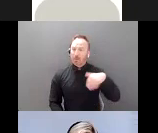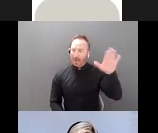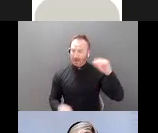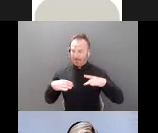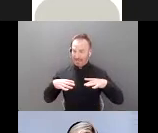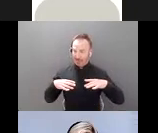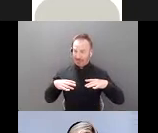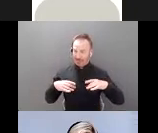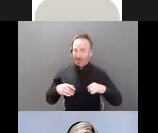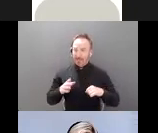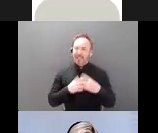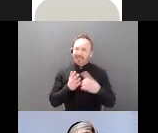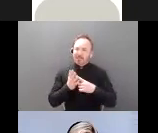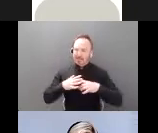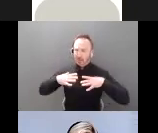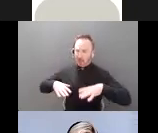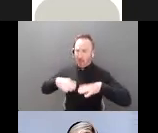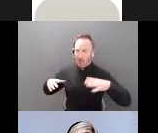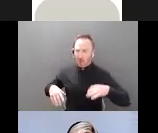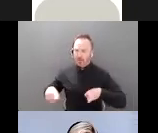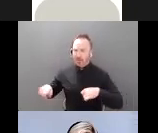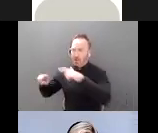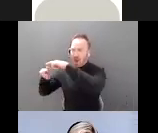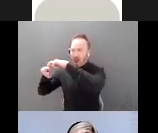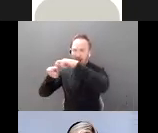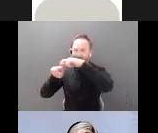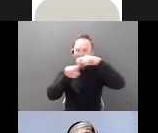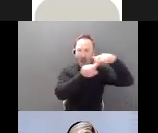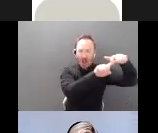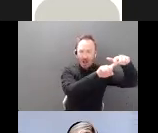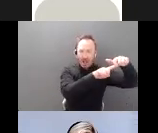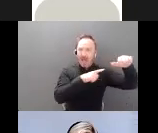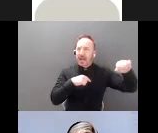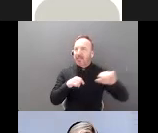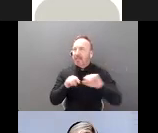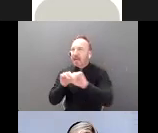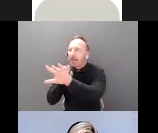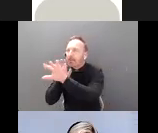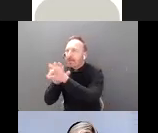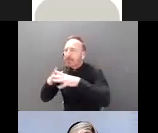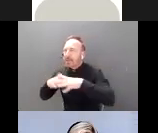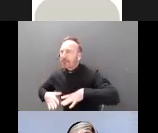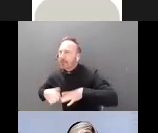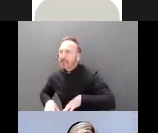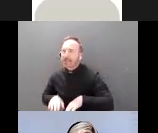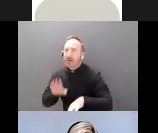at your wardrobe and think, I am going to take that dress or that skirt or that